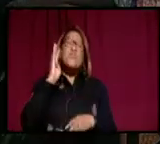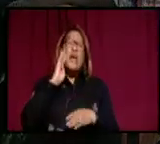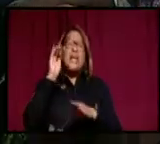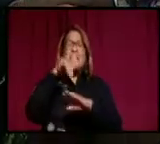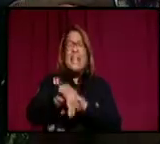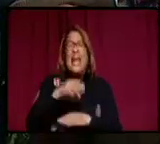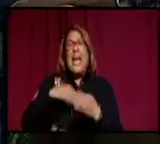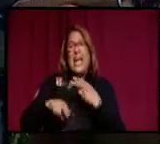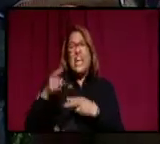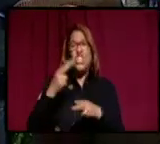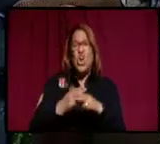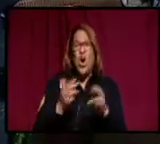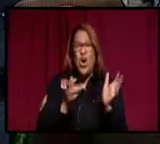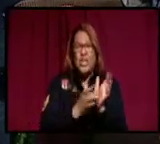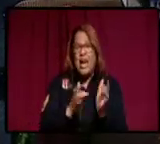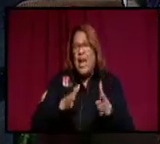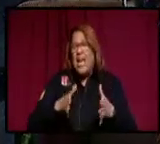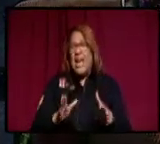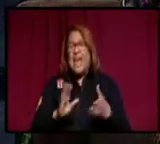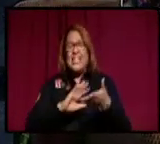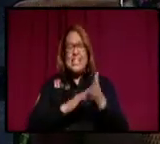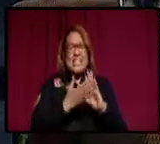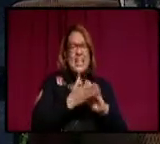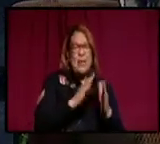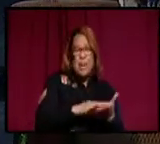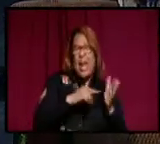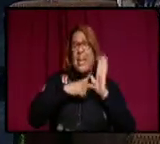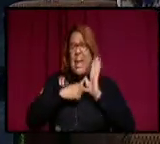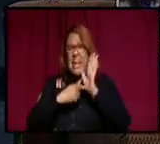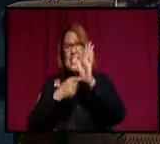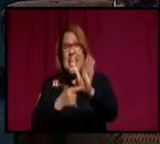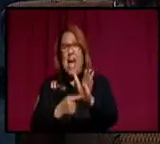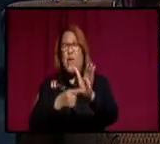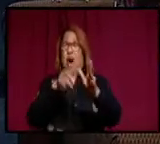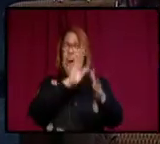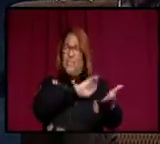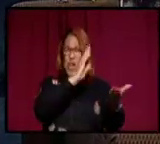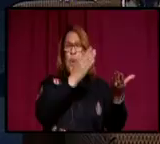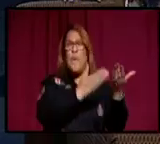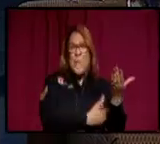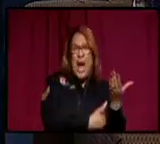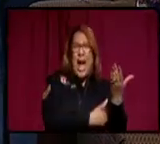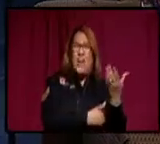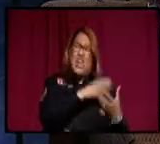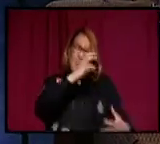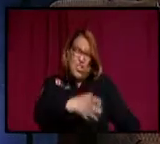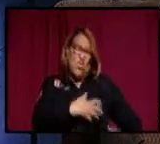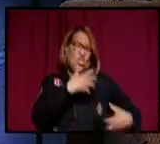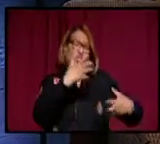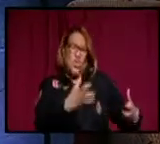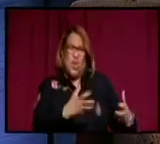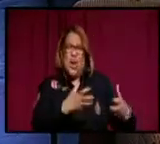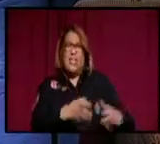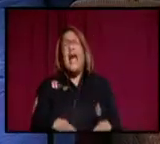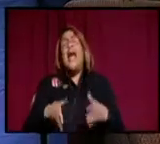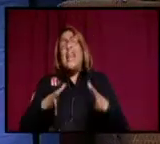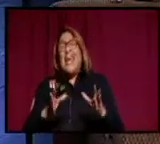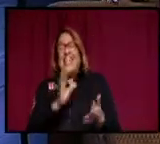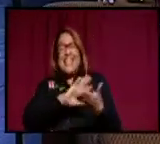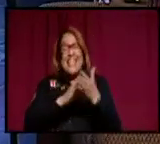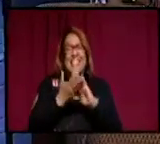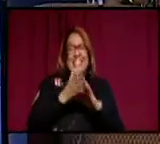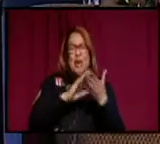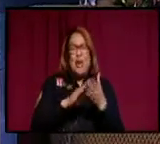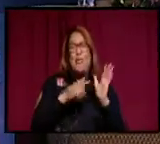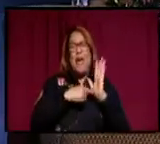your name. Let this city be an example of your power, of your strength. Let this city be